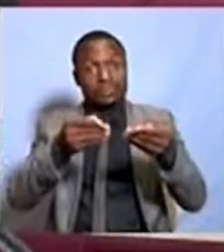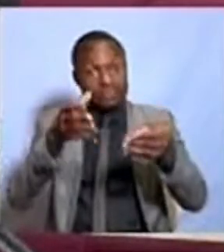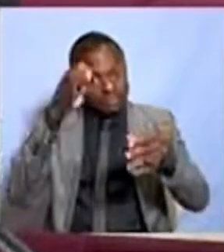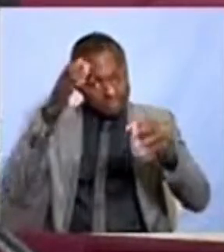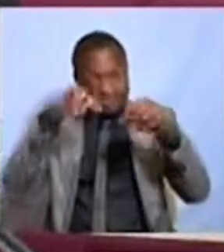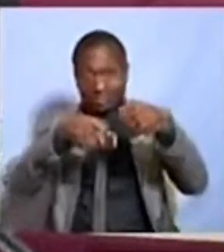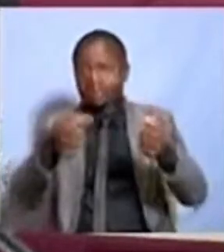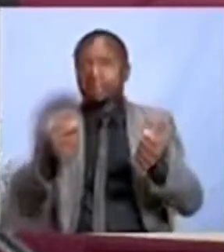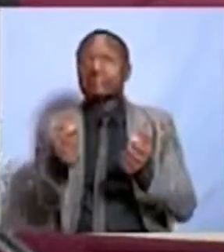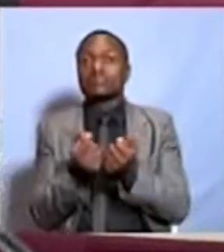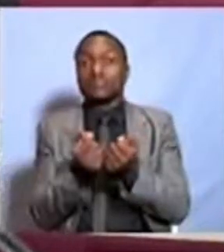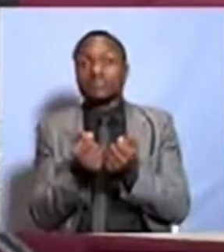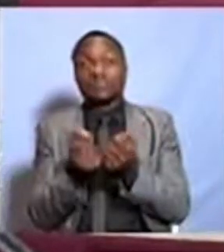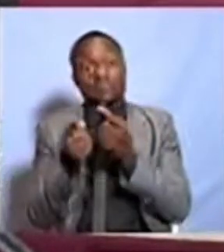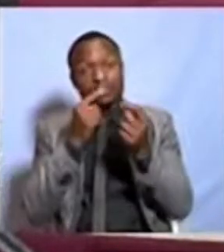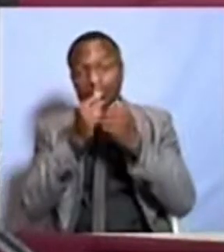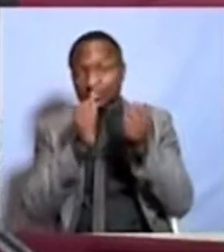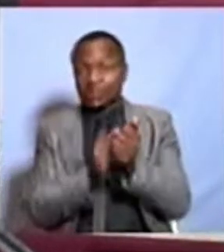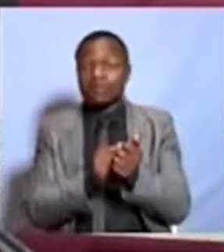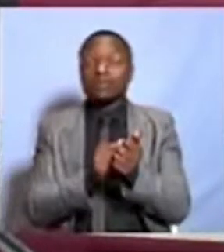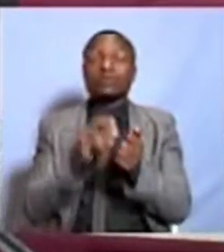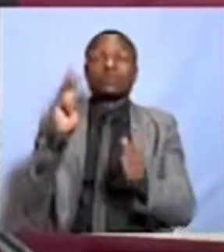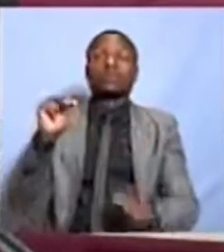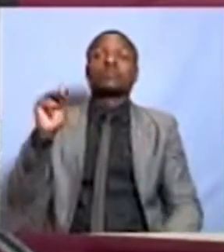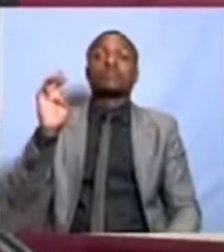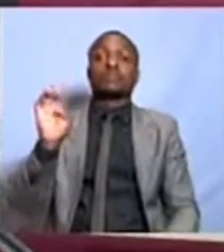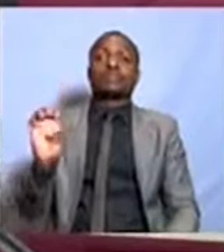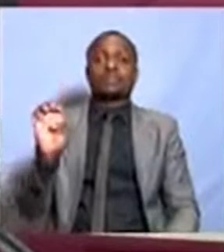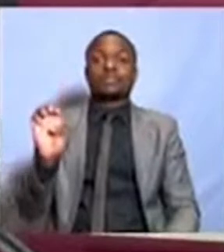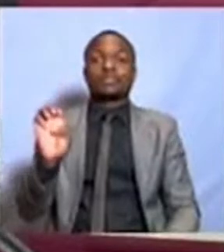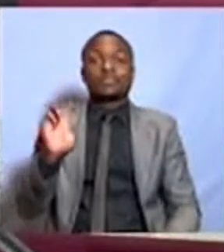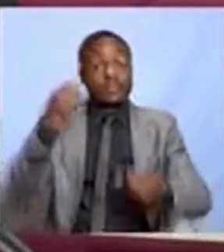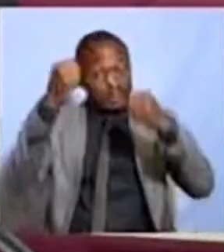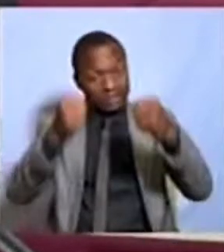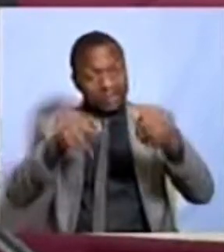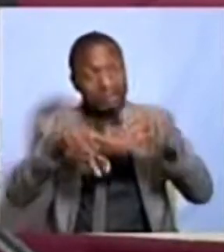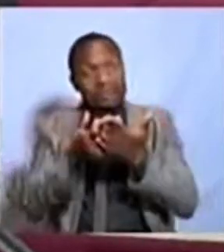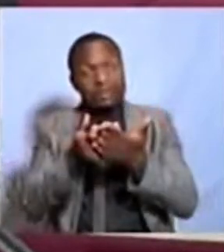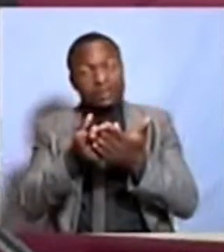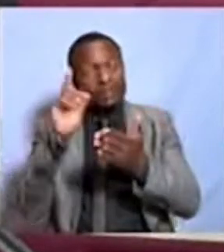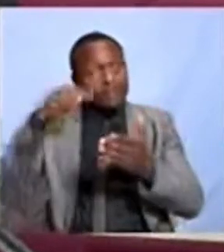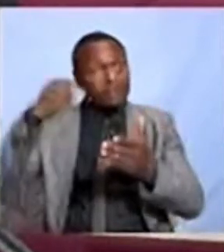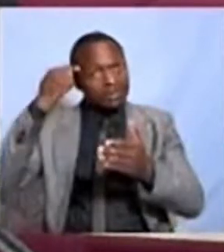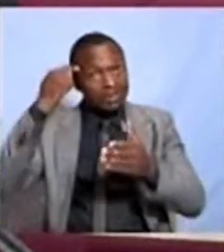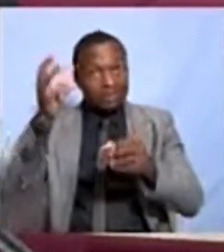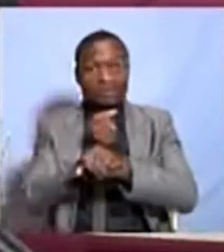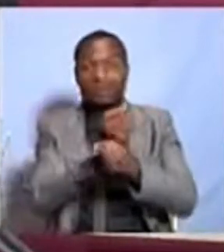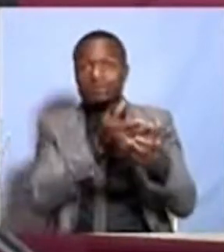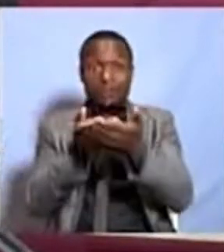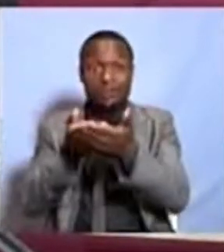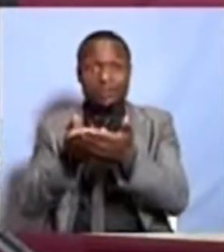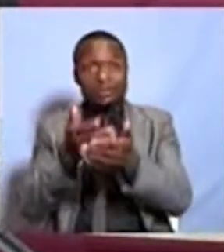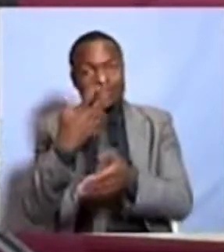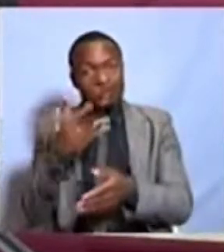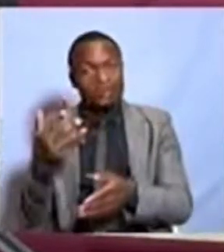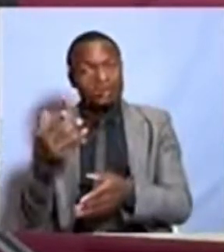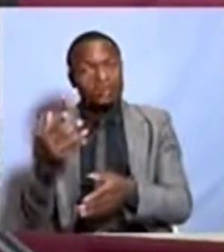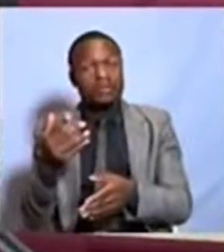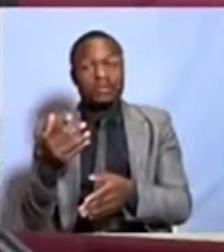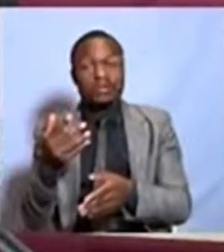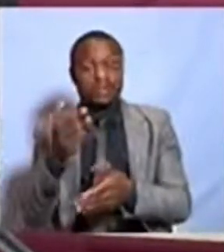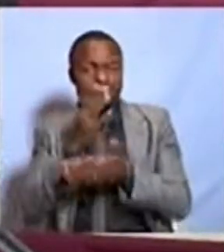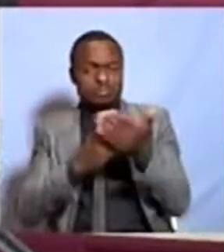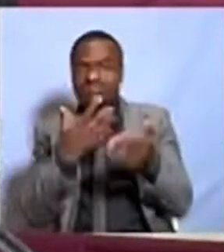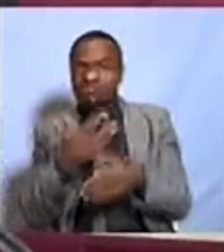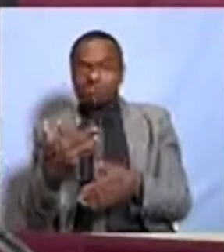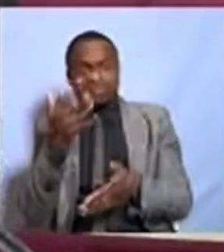So we're speaking to M&E, we also need to strengthen that. How is government taking on these things? Are they for formality? Is it